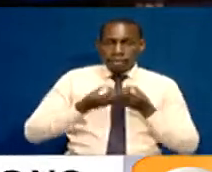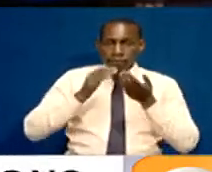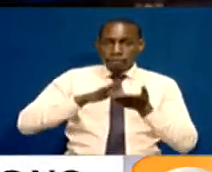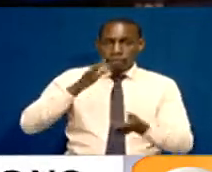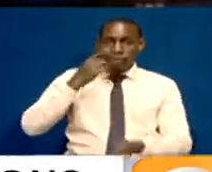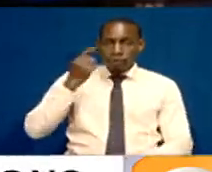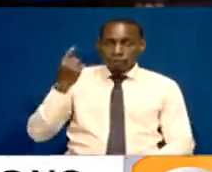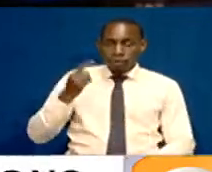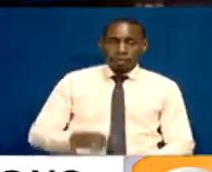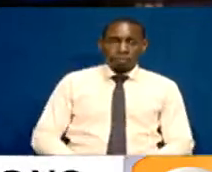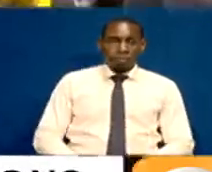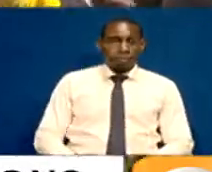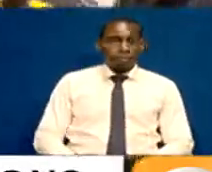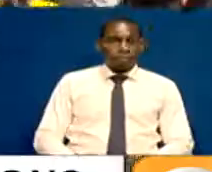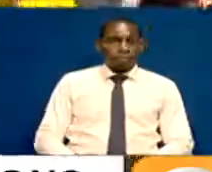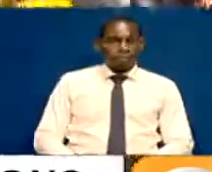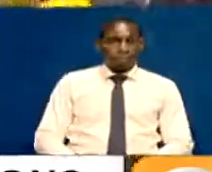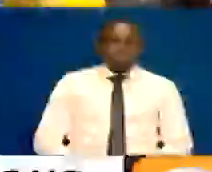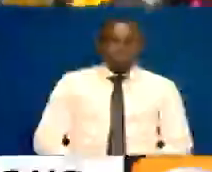more.